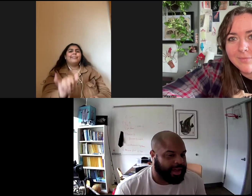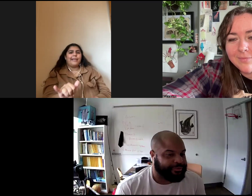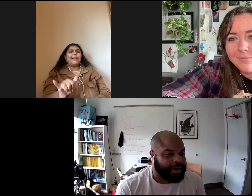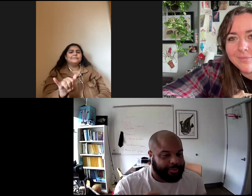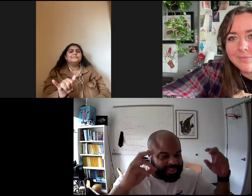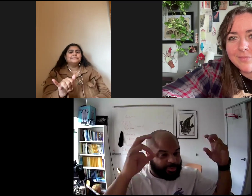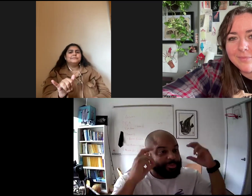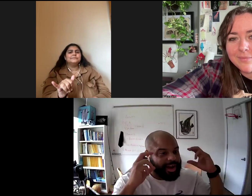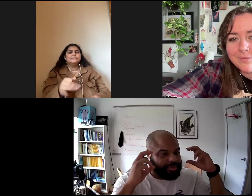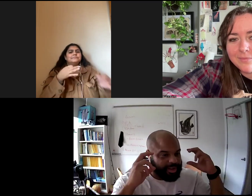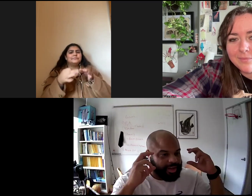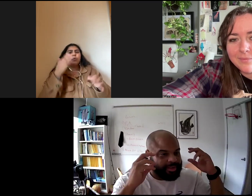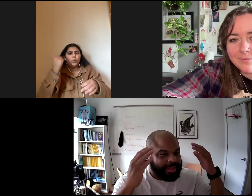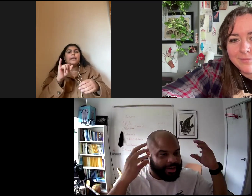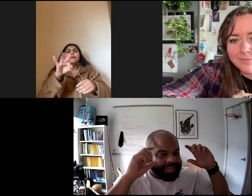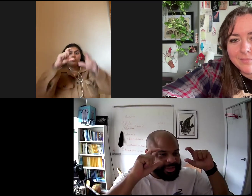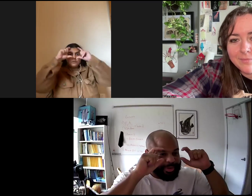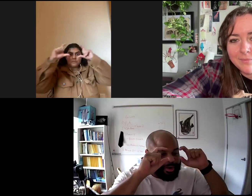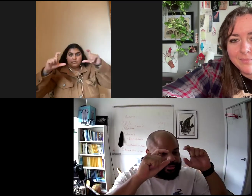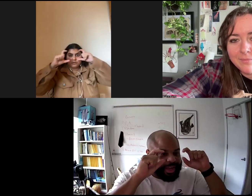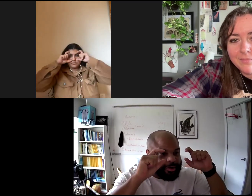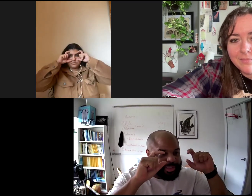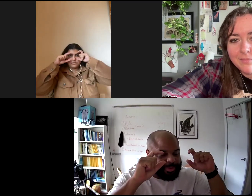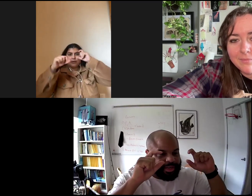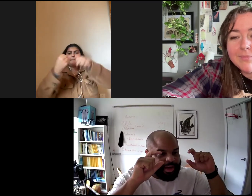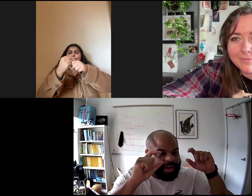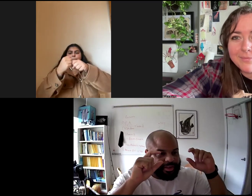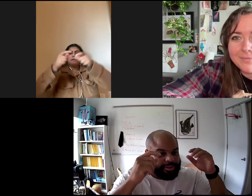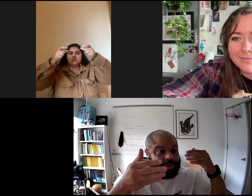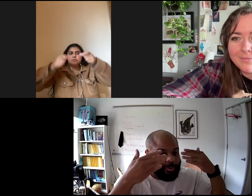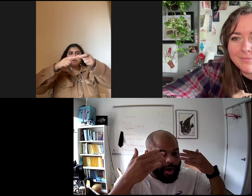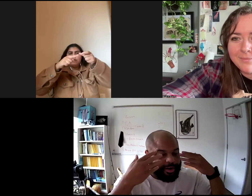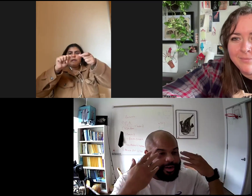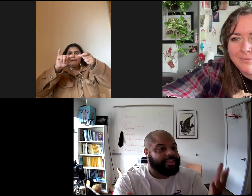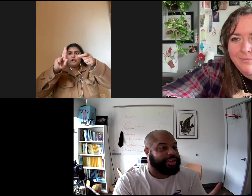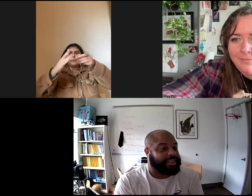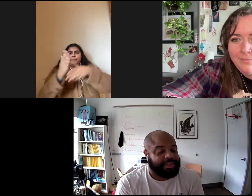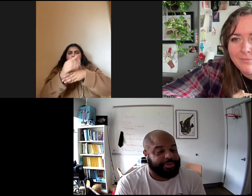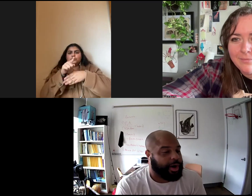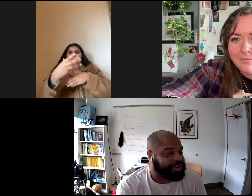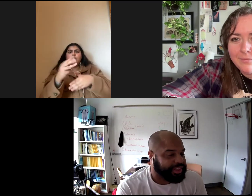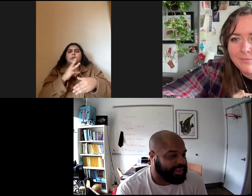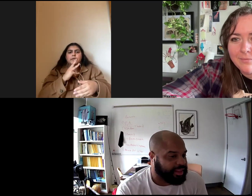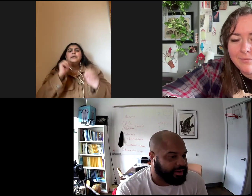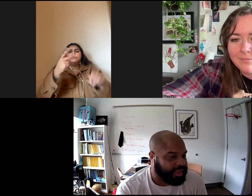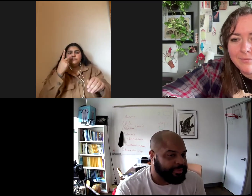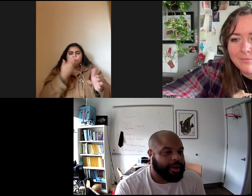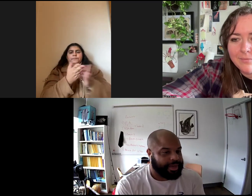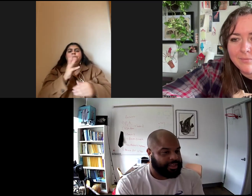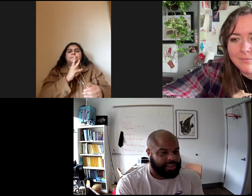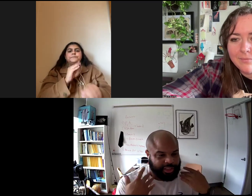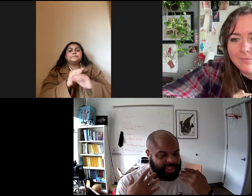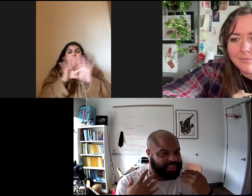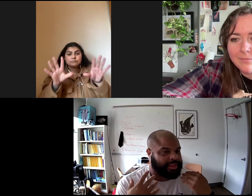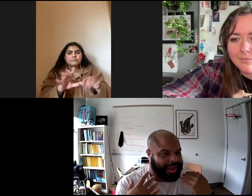So if you ever put swim goggles on, that creates a barrier of air between you and the water, so you can see through the water really, really clearly.